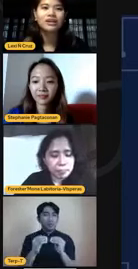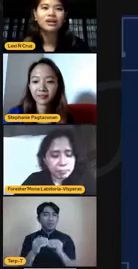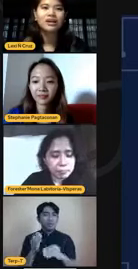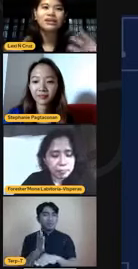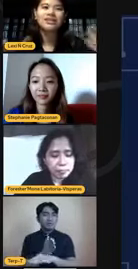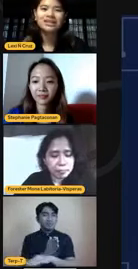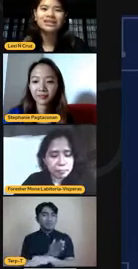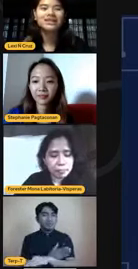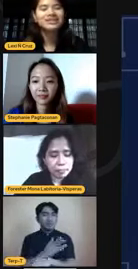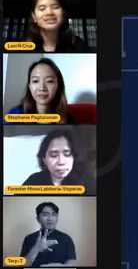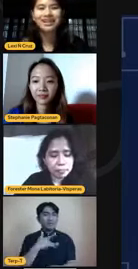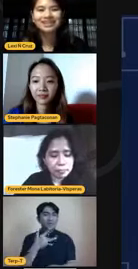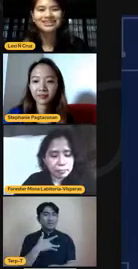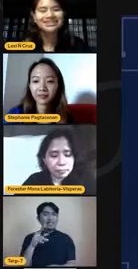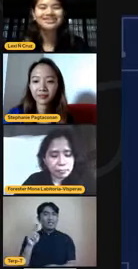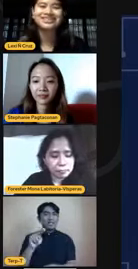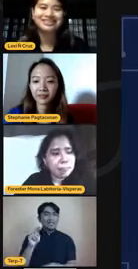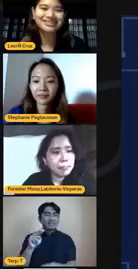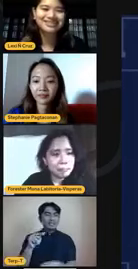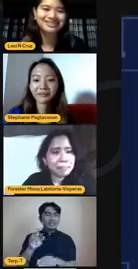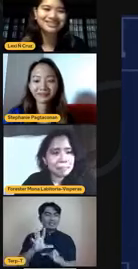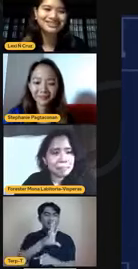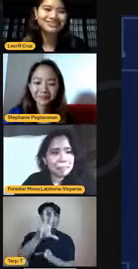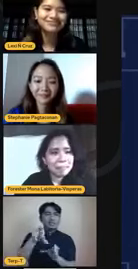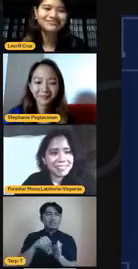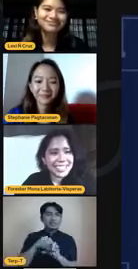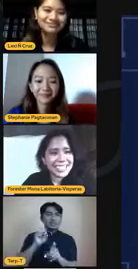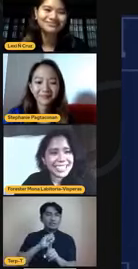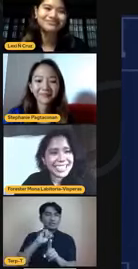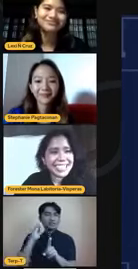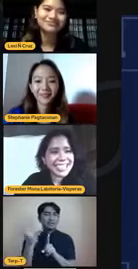feel needed in society.